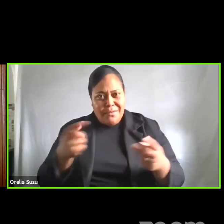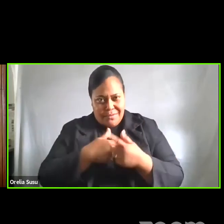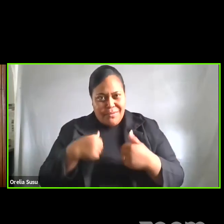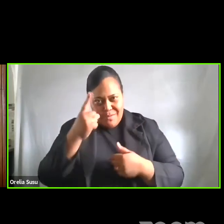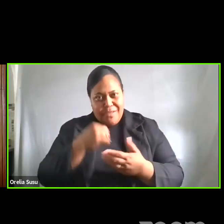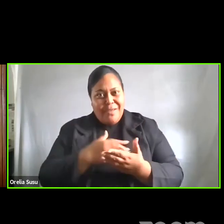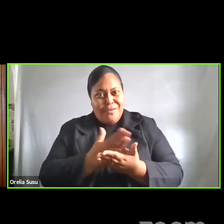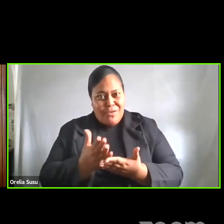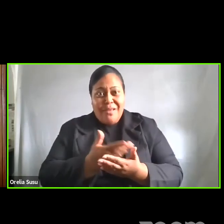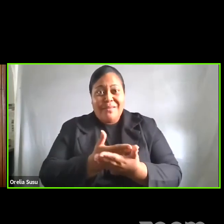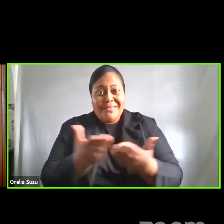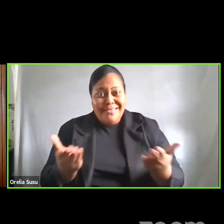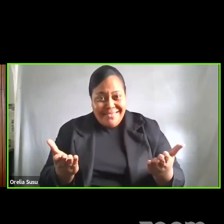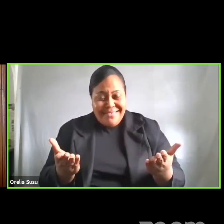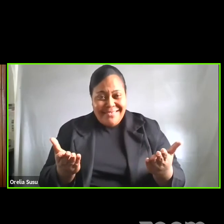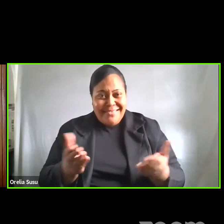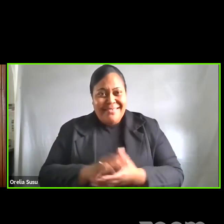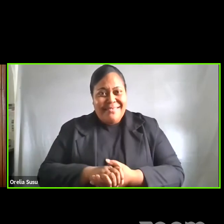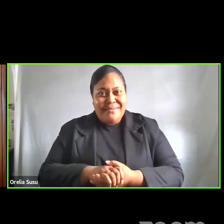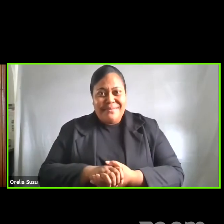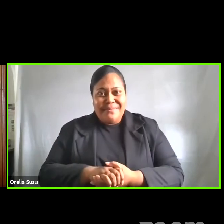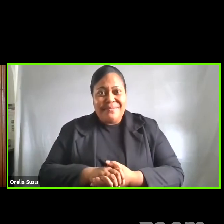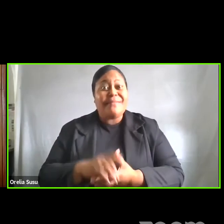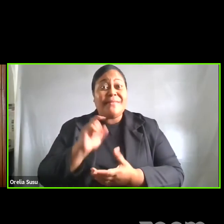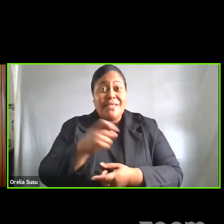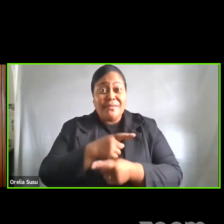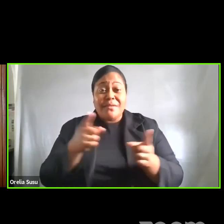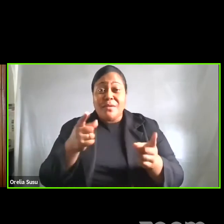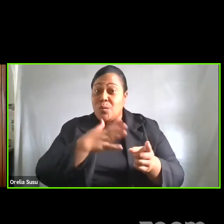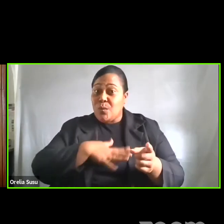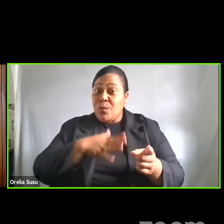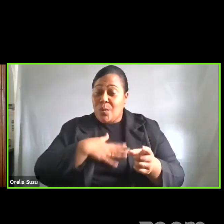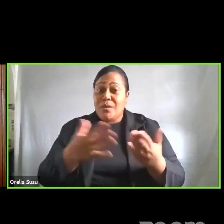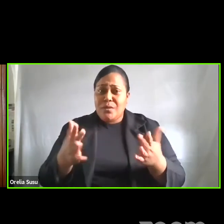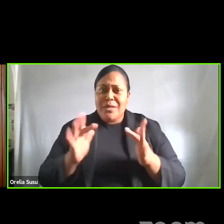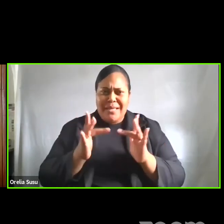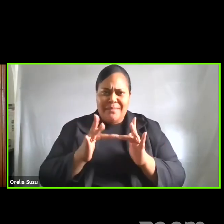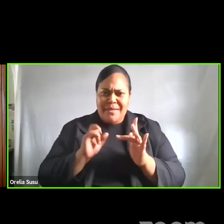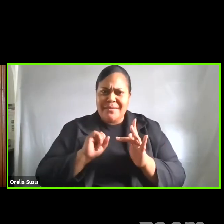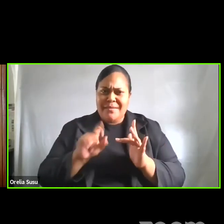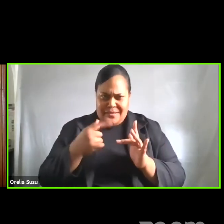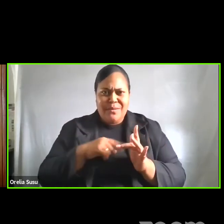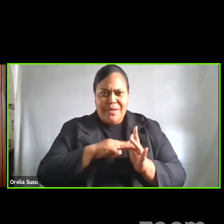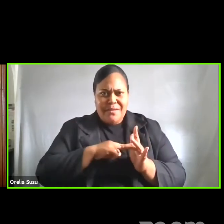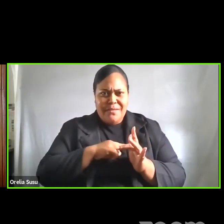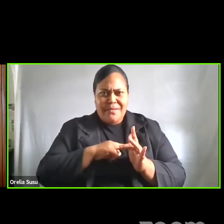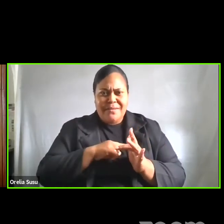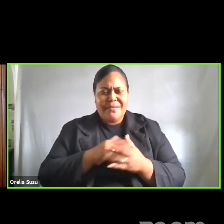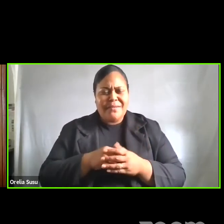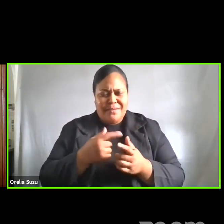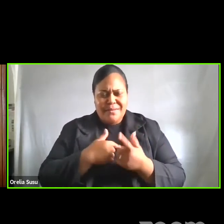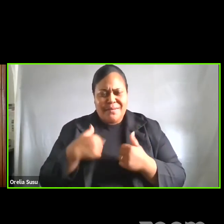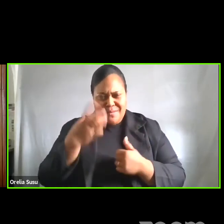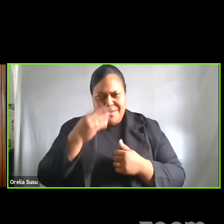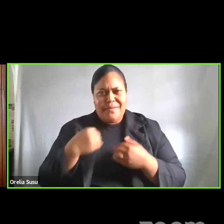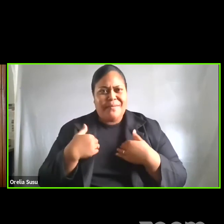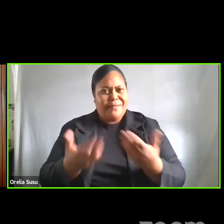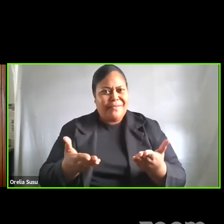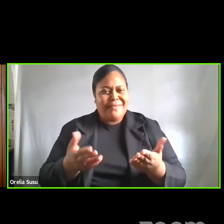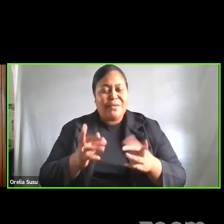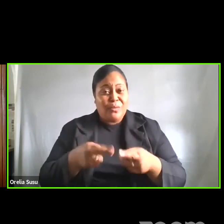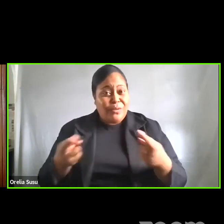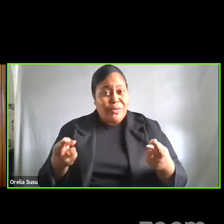this. If you're wishing to please reach us and send an email to us to have your hands on these resources. I take this time